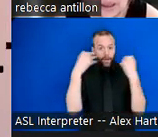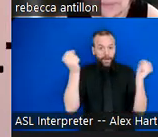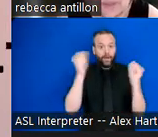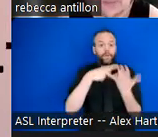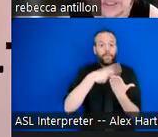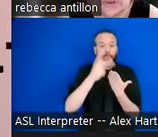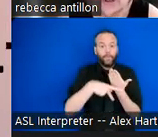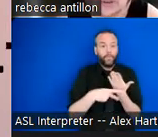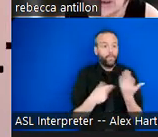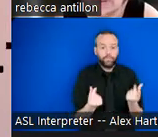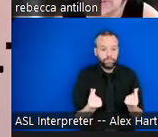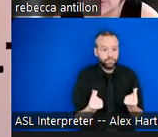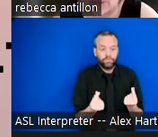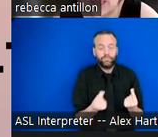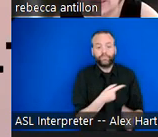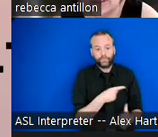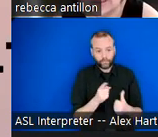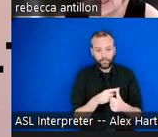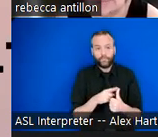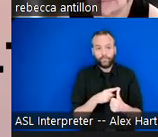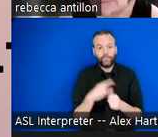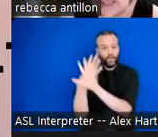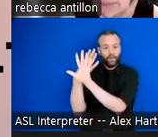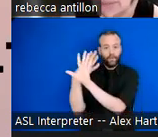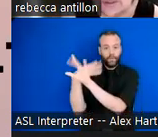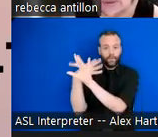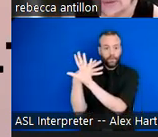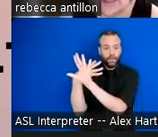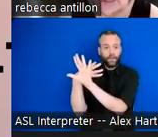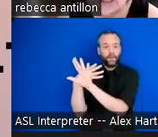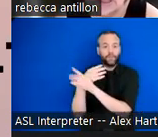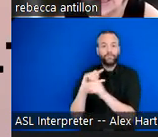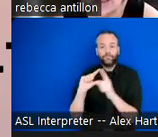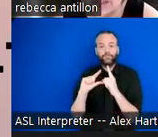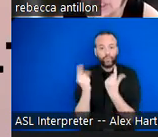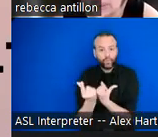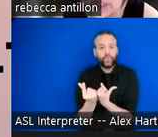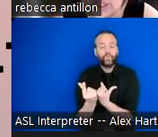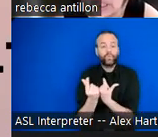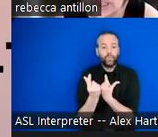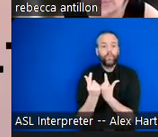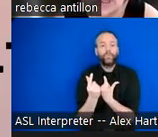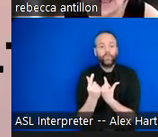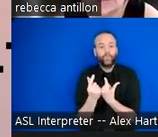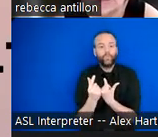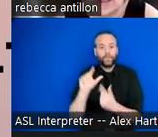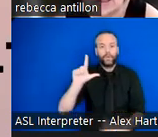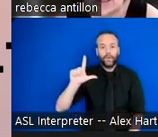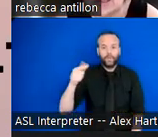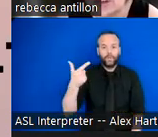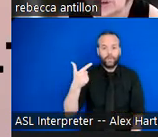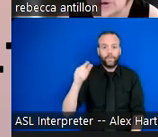I may have mentioned earlier, they offer virtual health meetups, including an LGBT